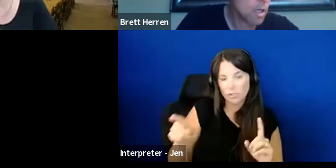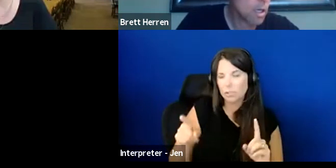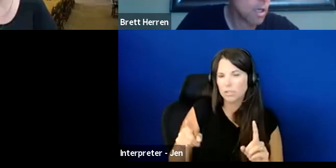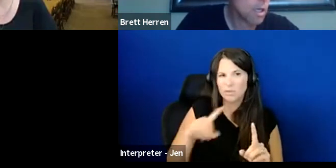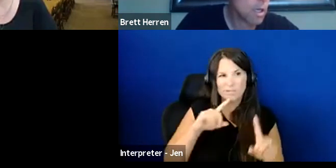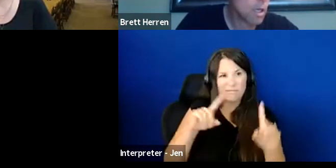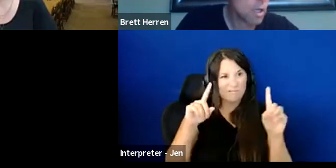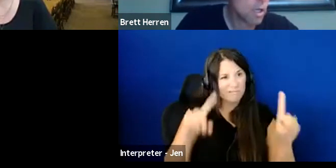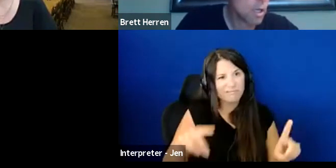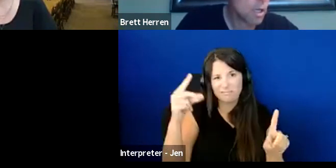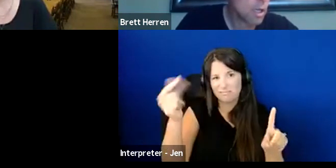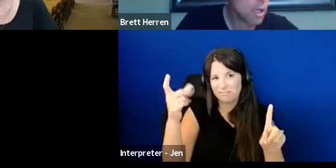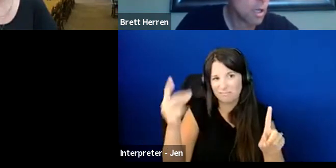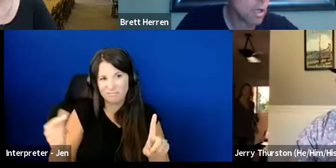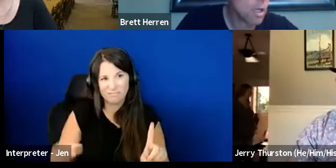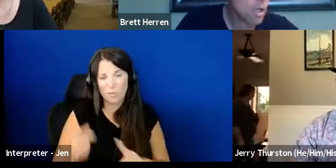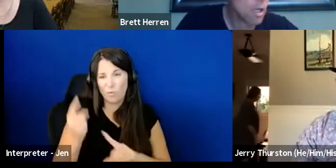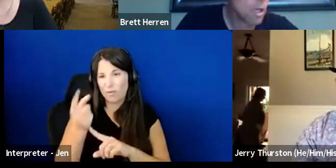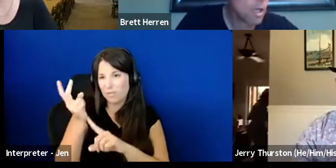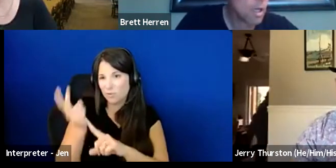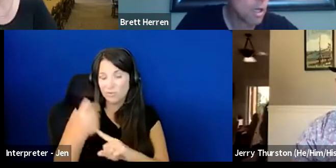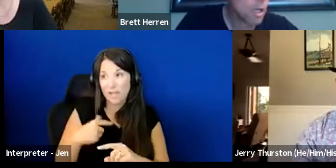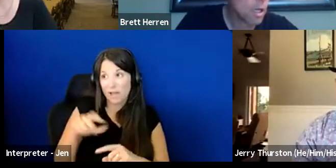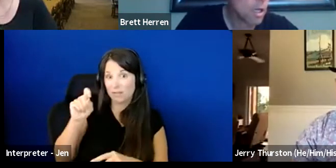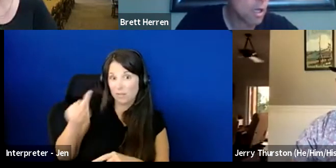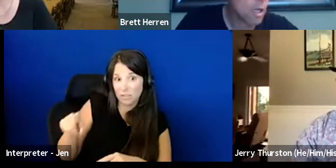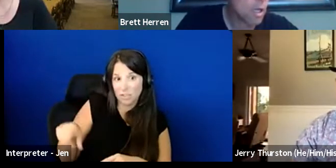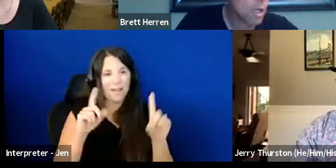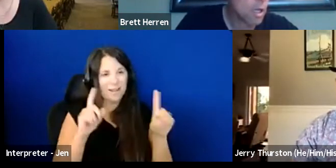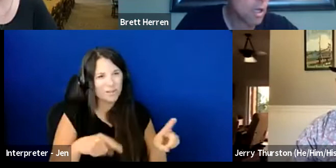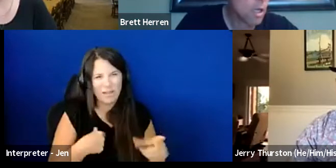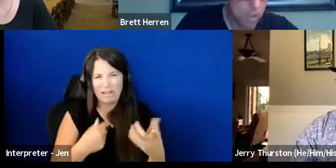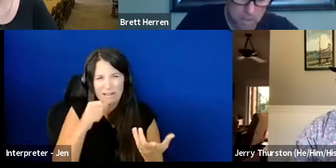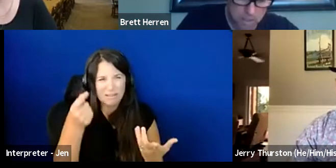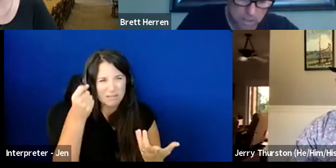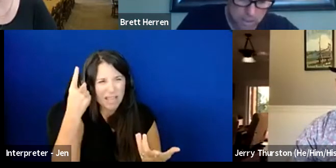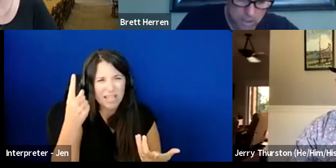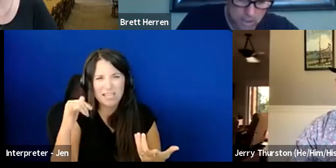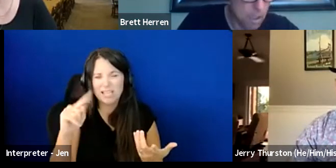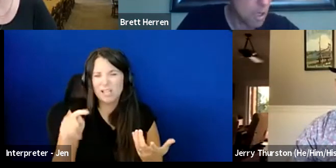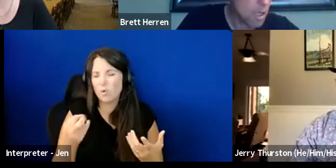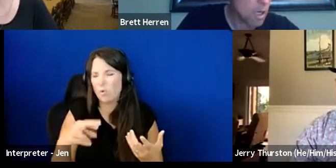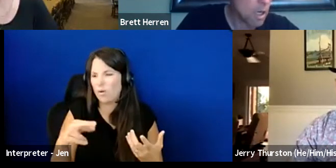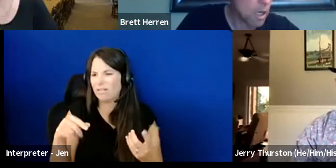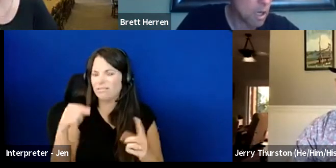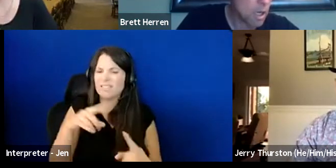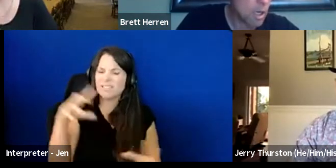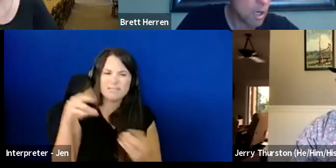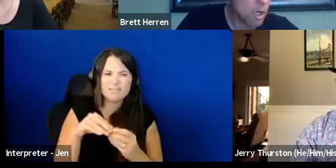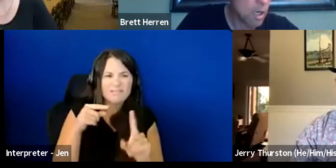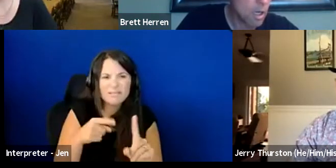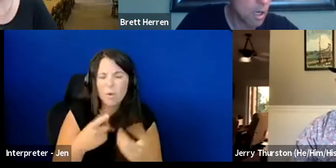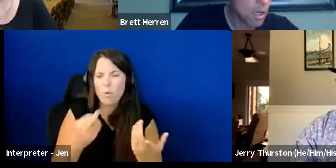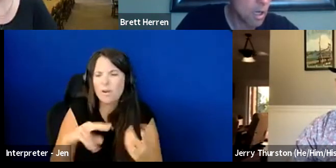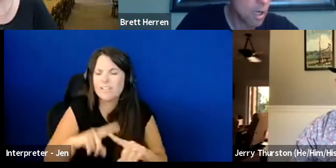minutes of me asking a question, or I'm like, I don't get it, or what is this summative, or what's the difference? And I did feel overwhelmed, even though I felt